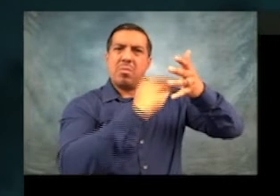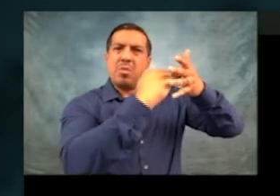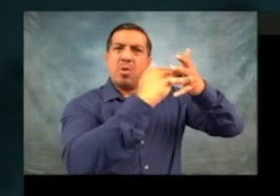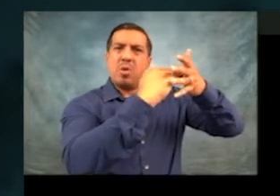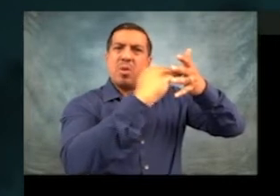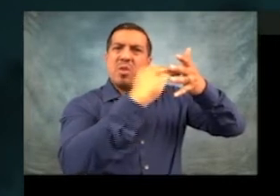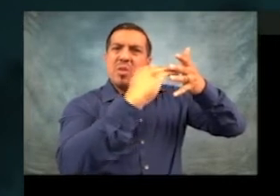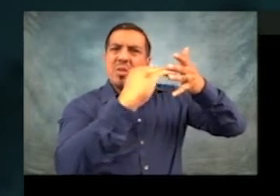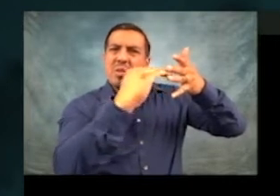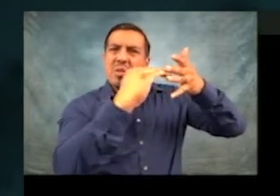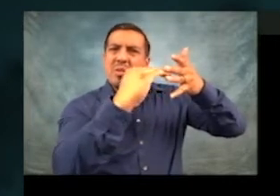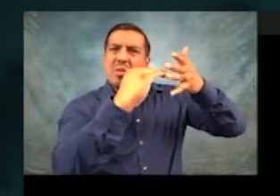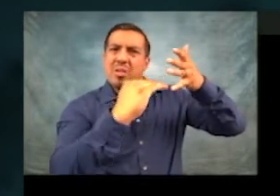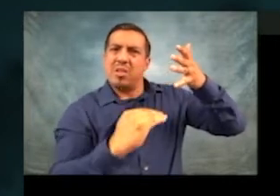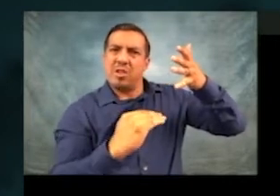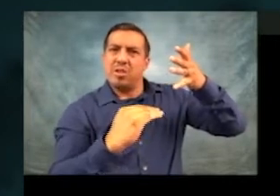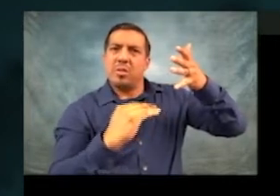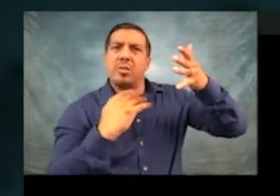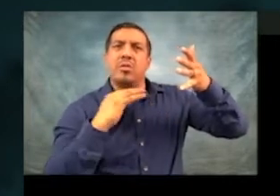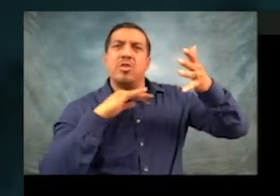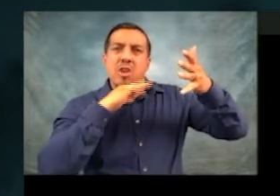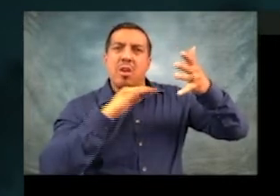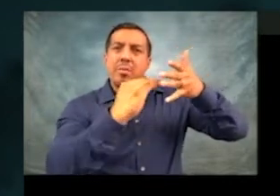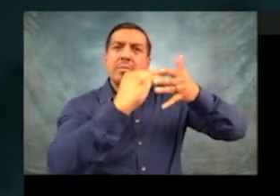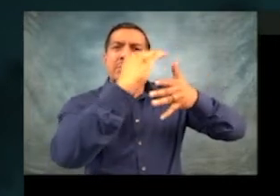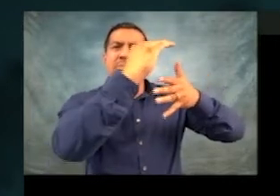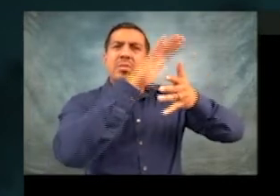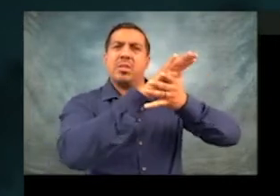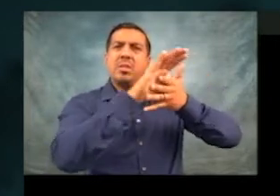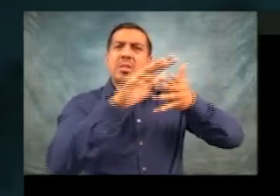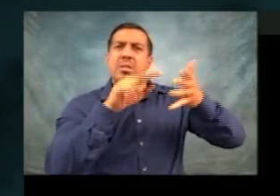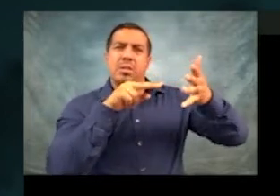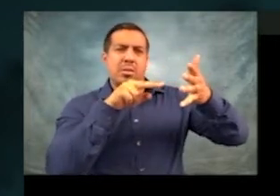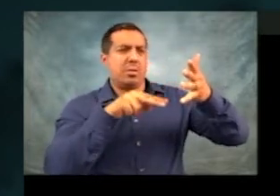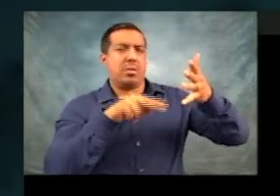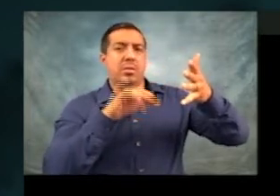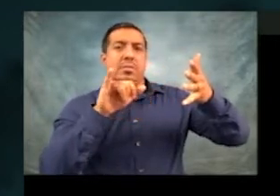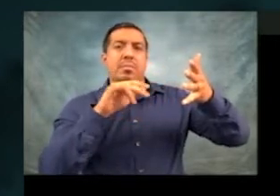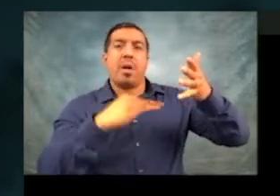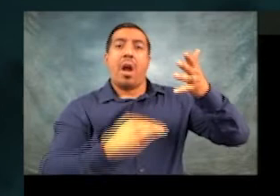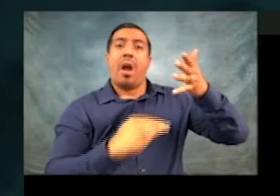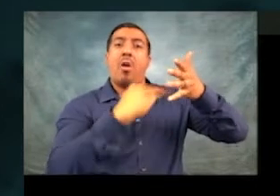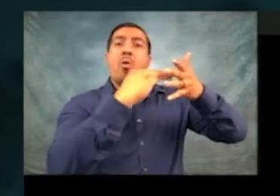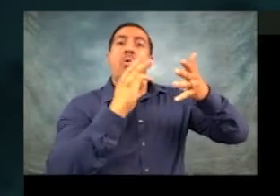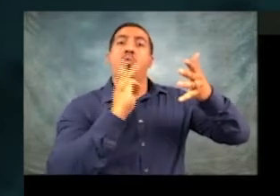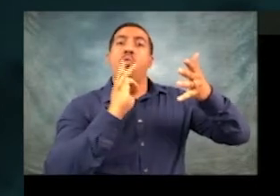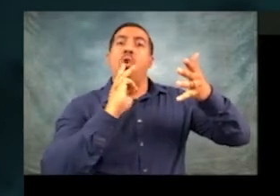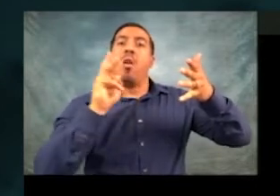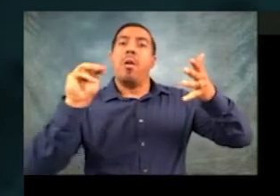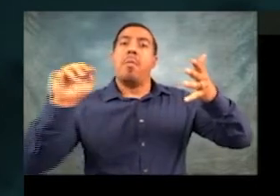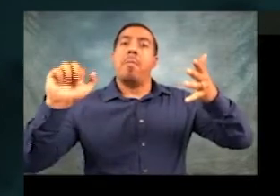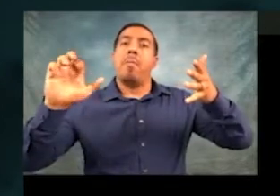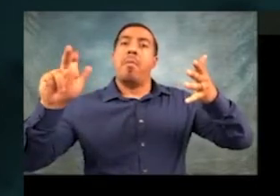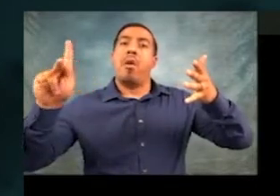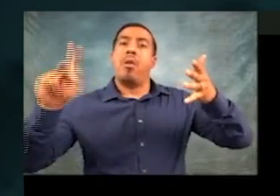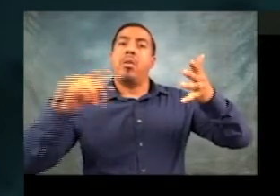or more muddy, and above it looks relatively clean. That is what's called a high water mark. And basically what happens is when the water